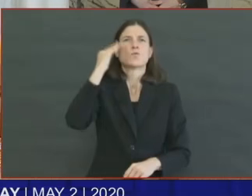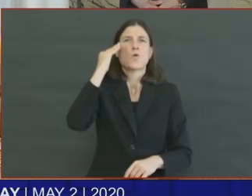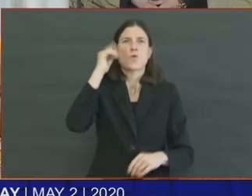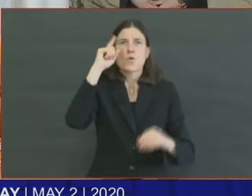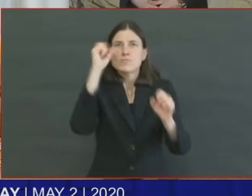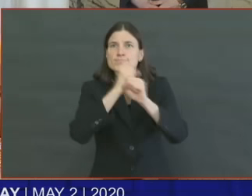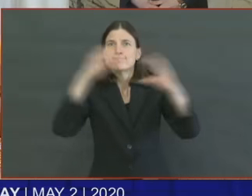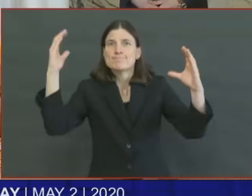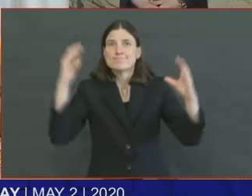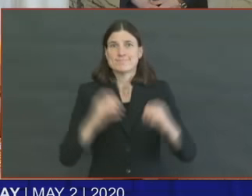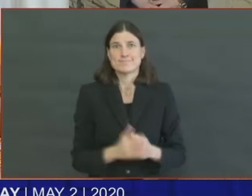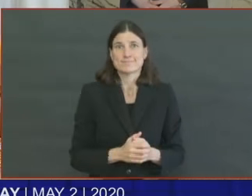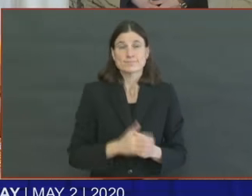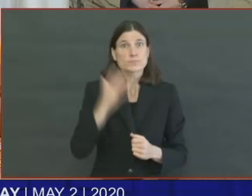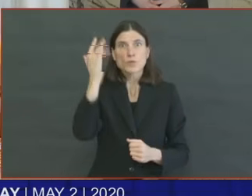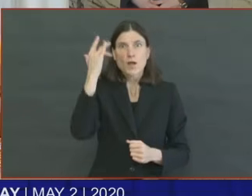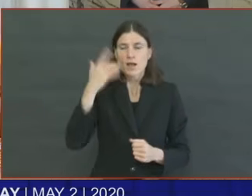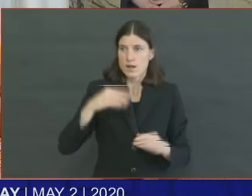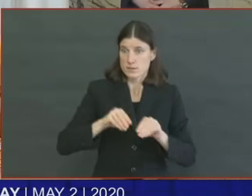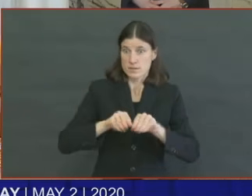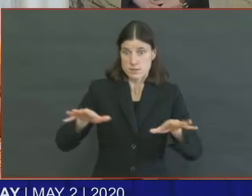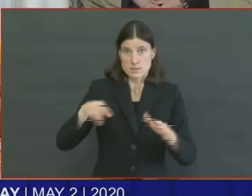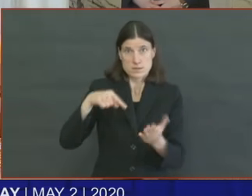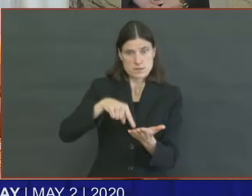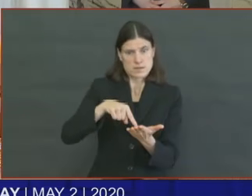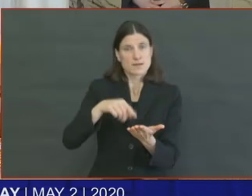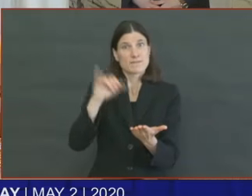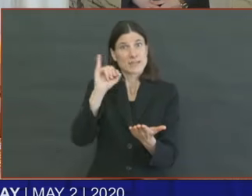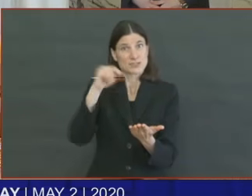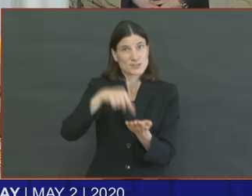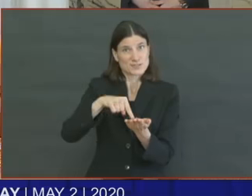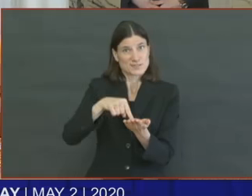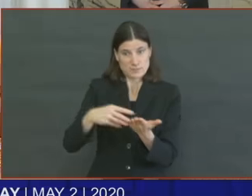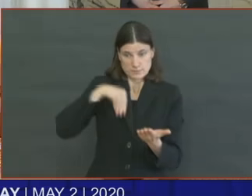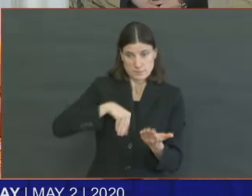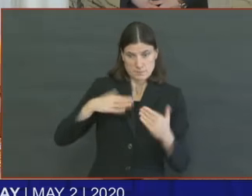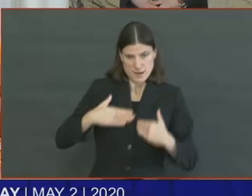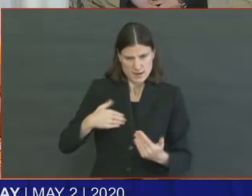and none of these models is perfect. As you know, I've been reluctant to